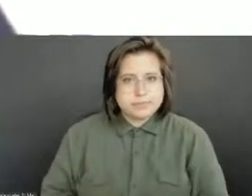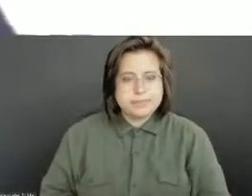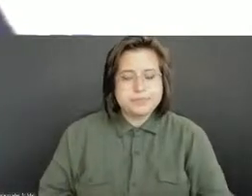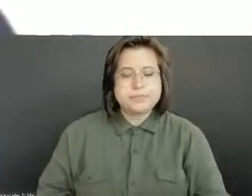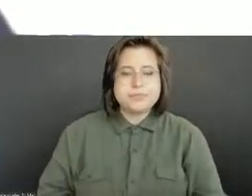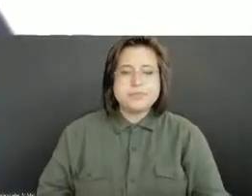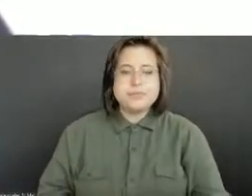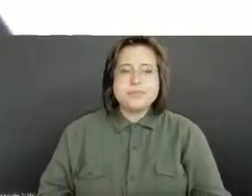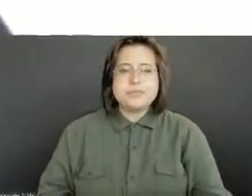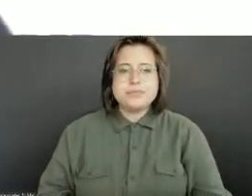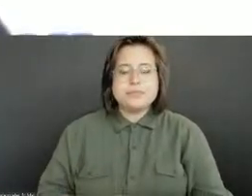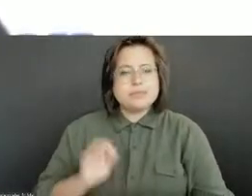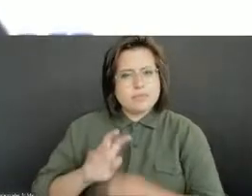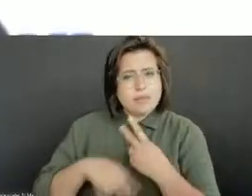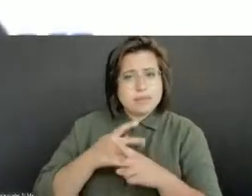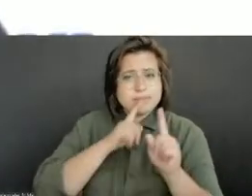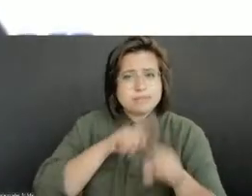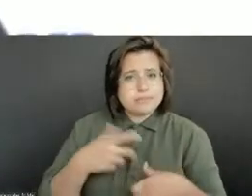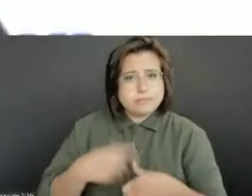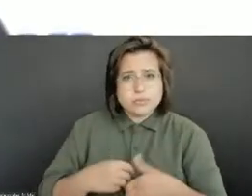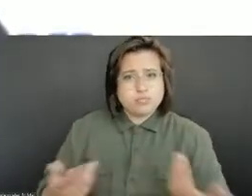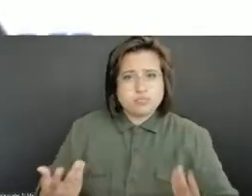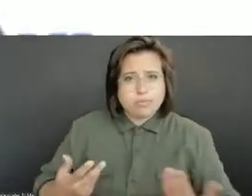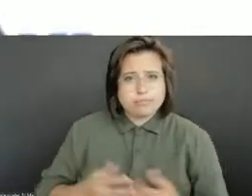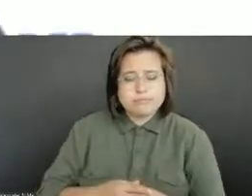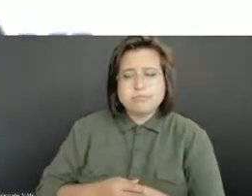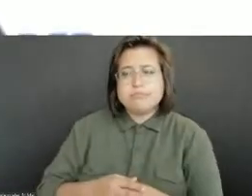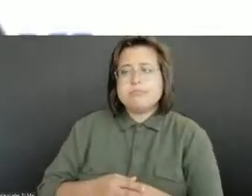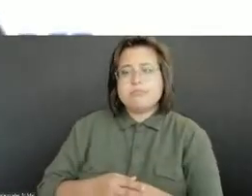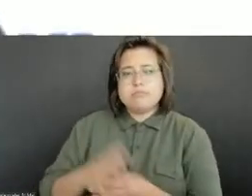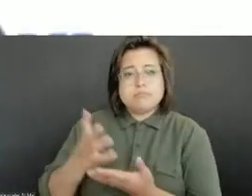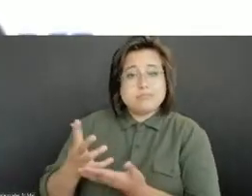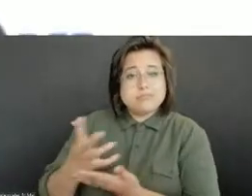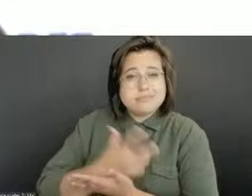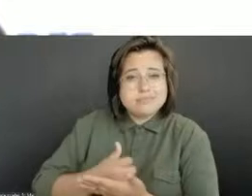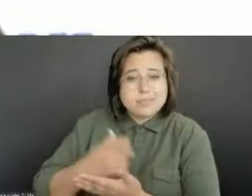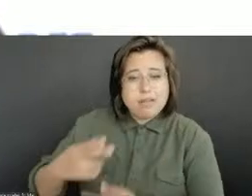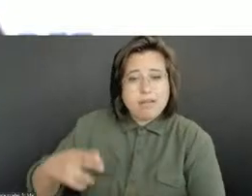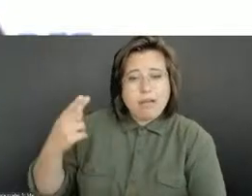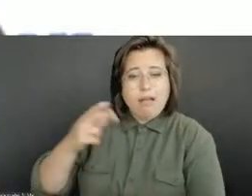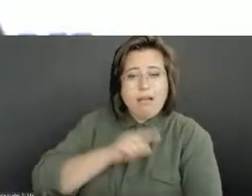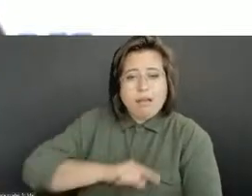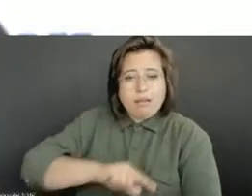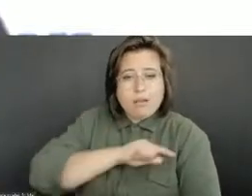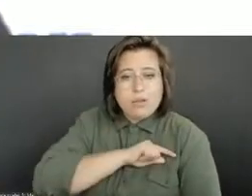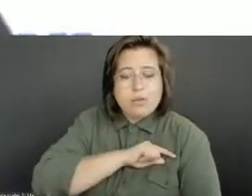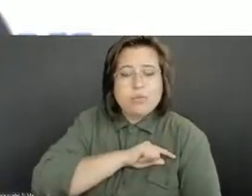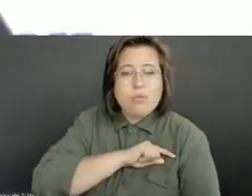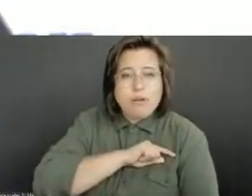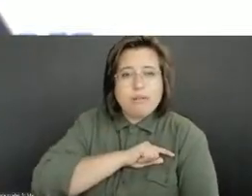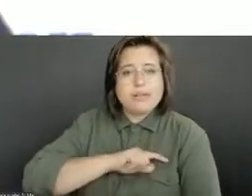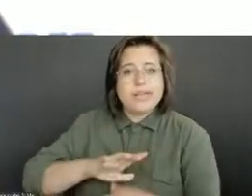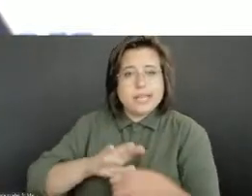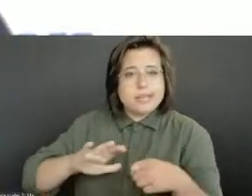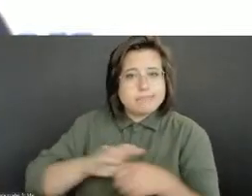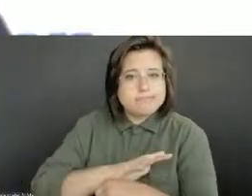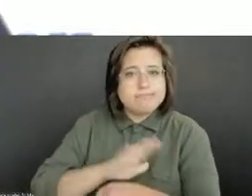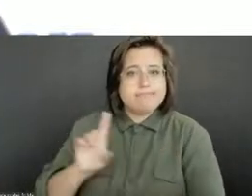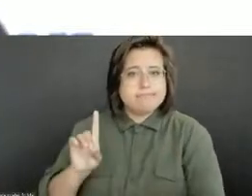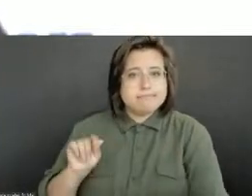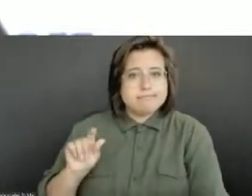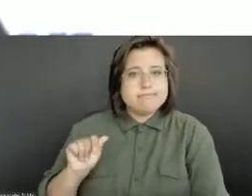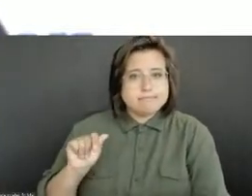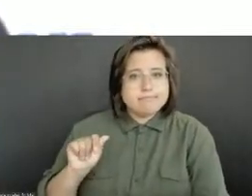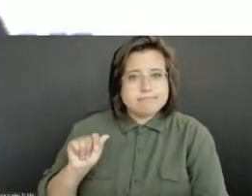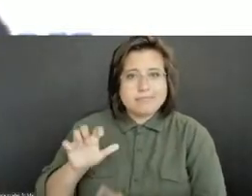a response may include collecting high quality and complete data that capture